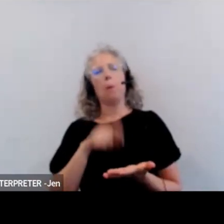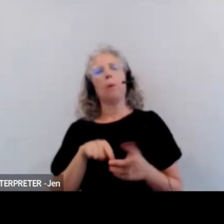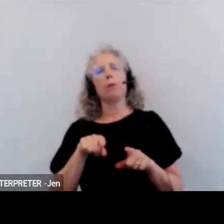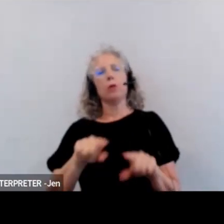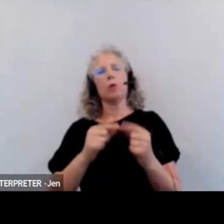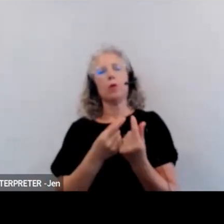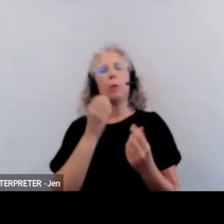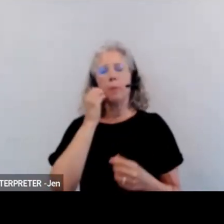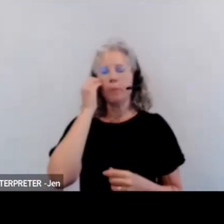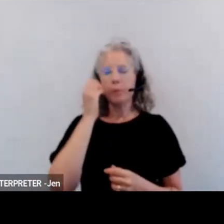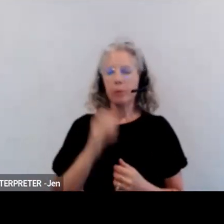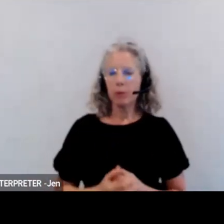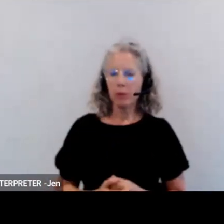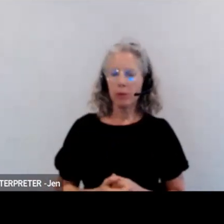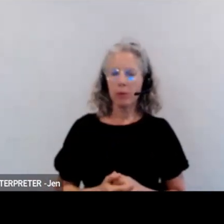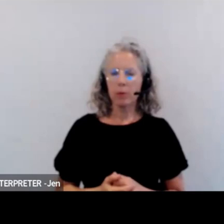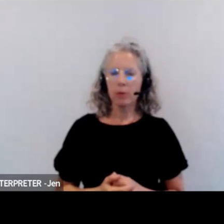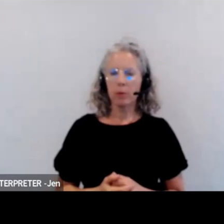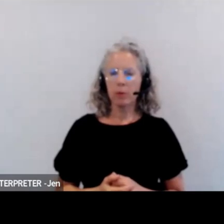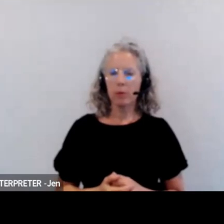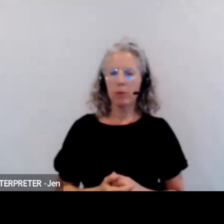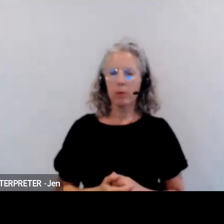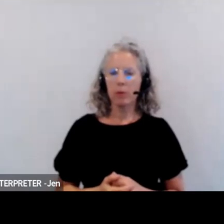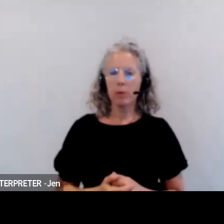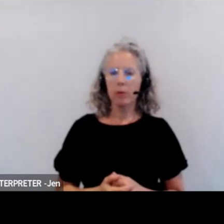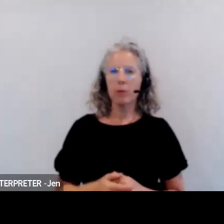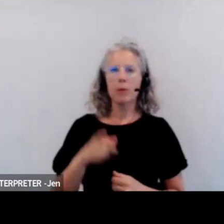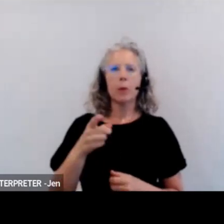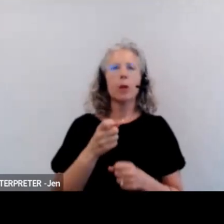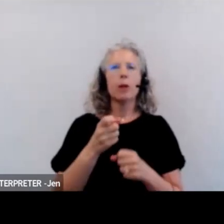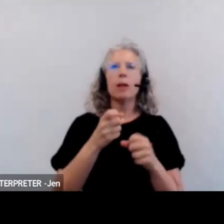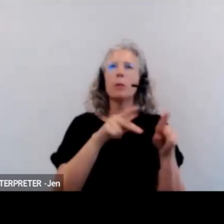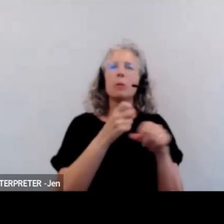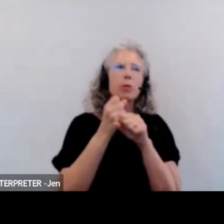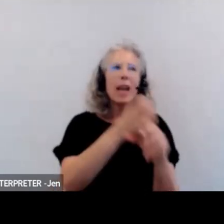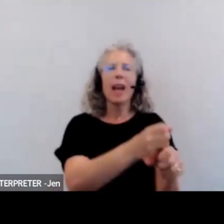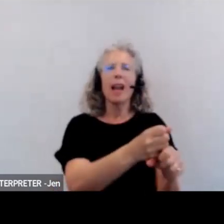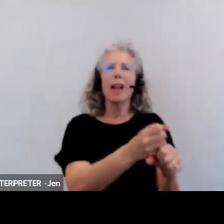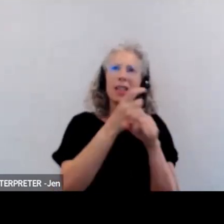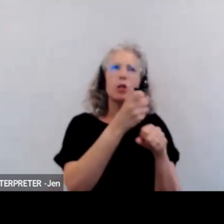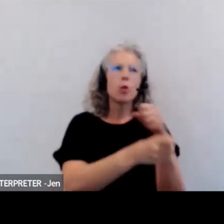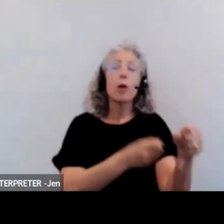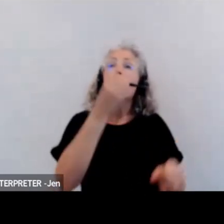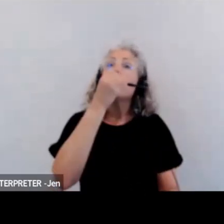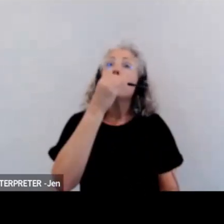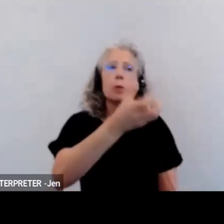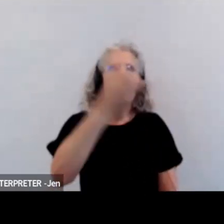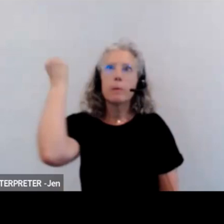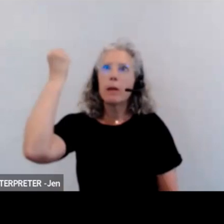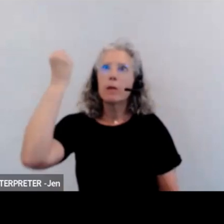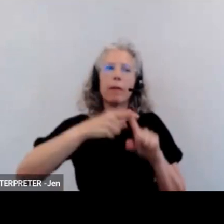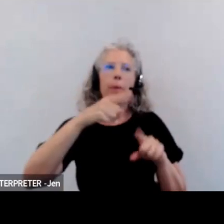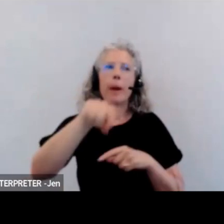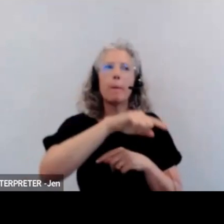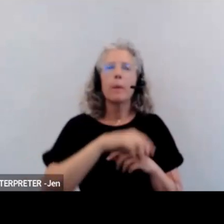home, is that they were being yelled at. They were being tortured. Food was being withheld from them. They